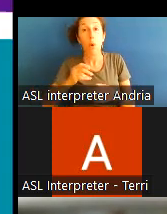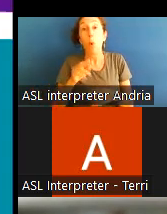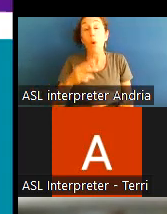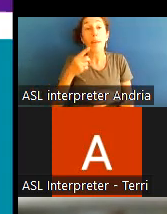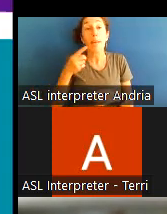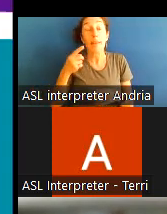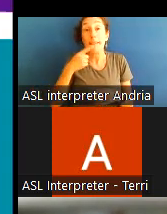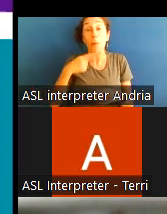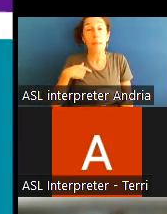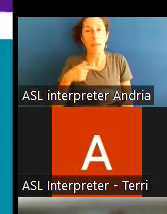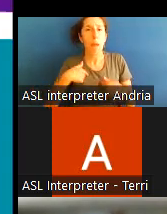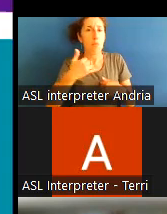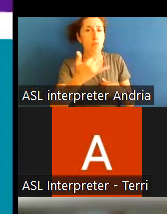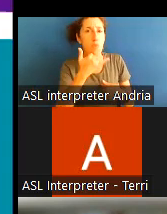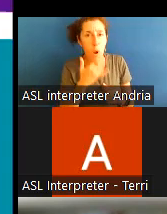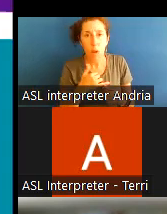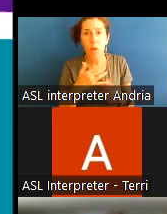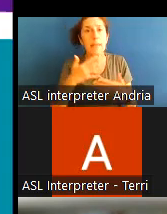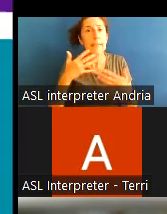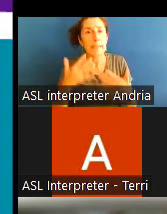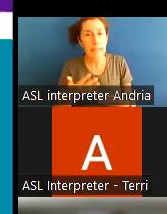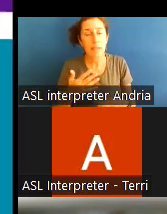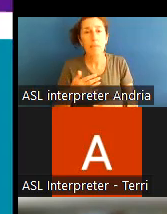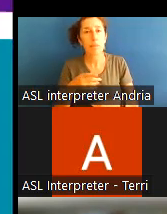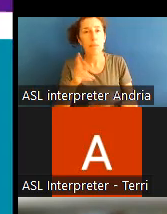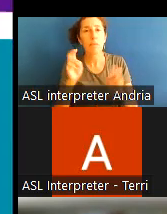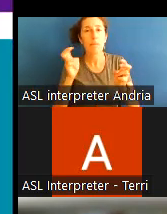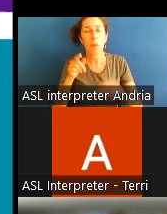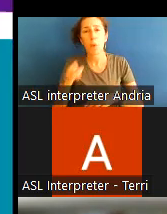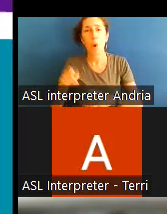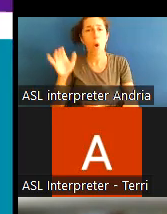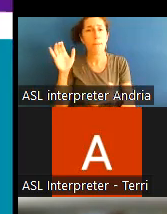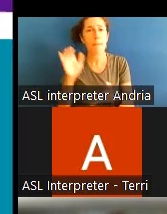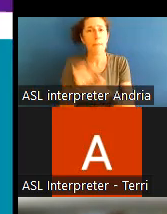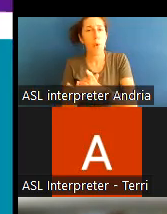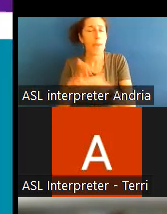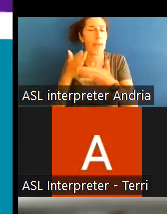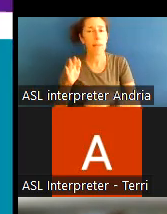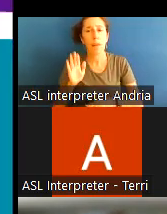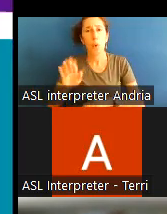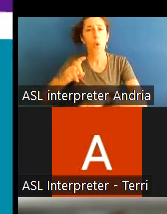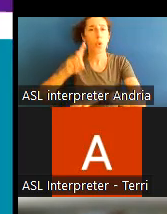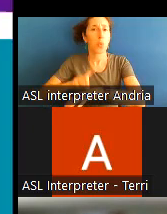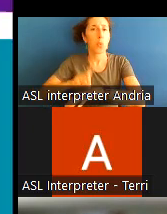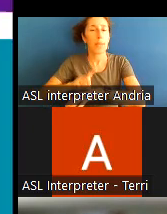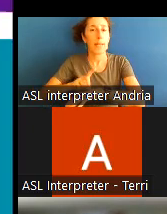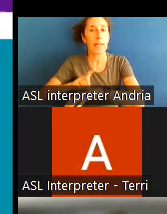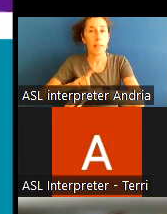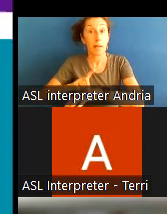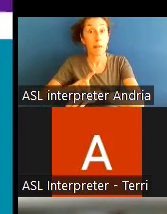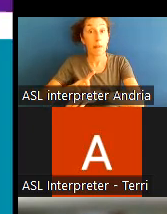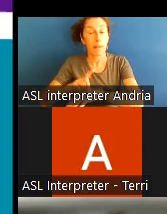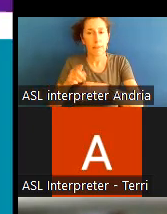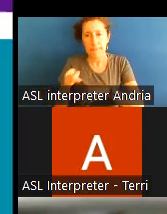that, when you're married, it's your duty. And all of a sudden, rather than when you first